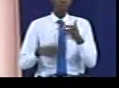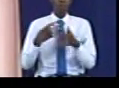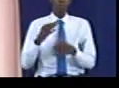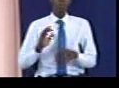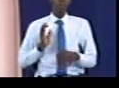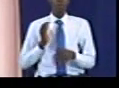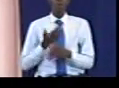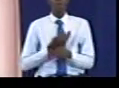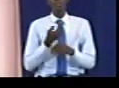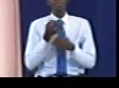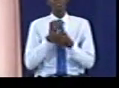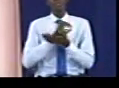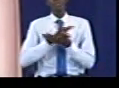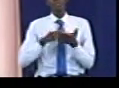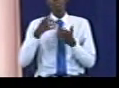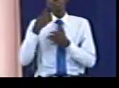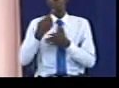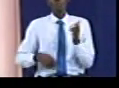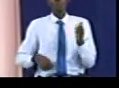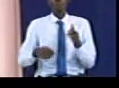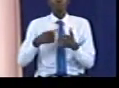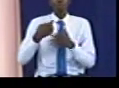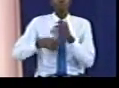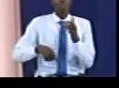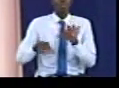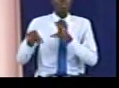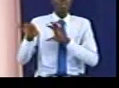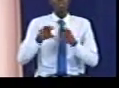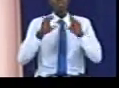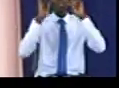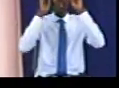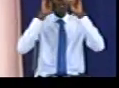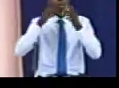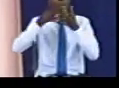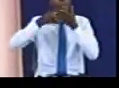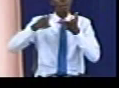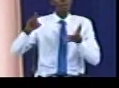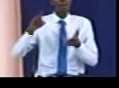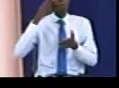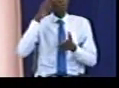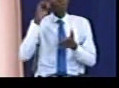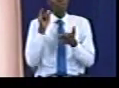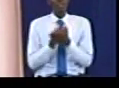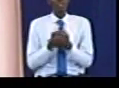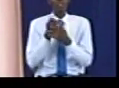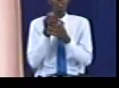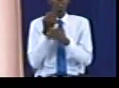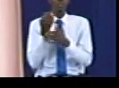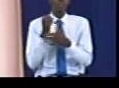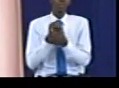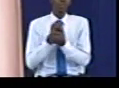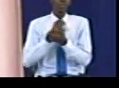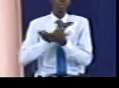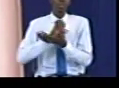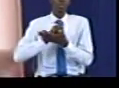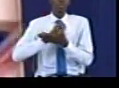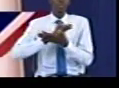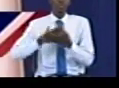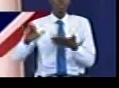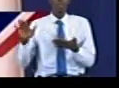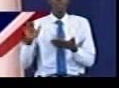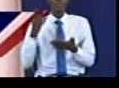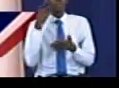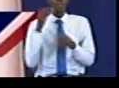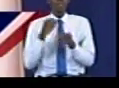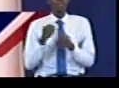What price did he pay? What's the price for that sanctification? Hebrews chapter 13.